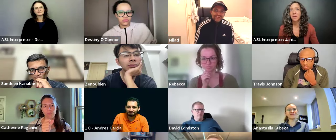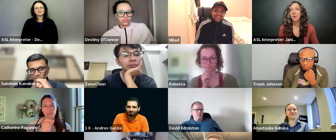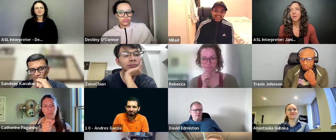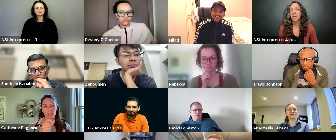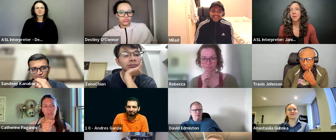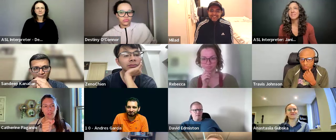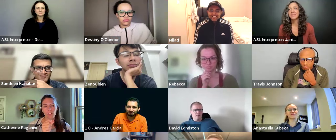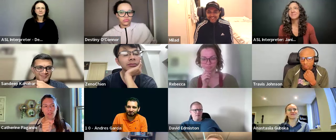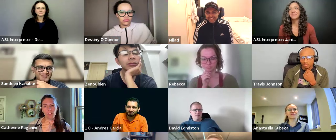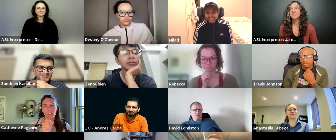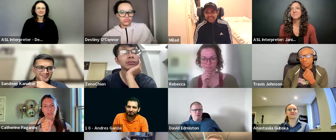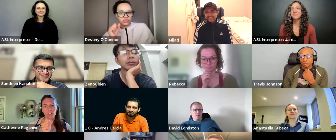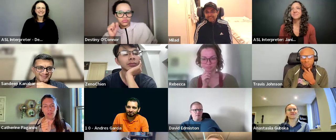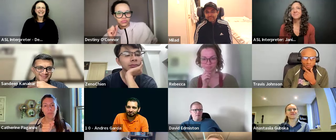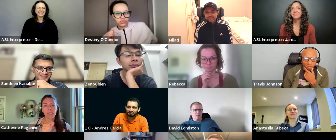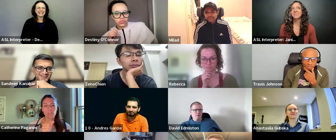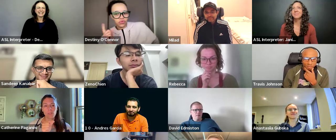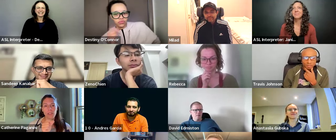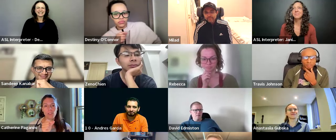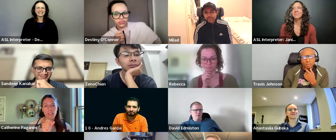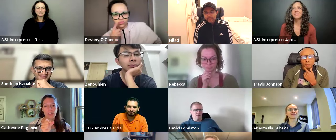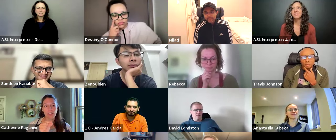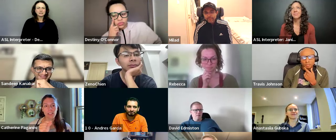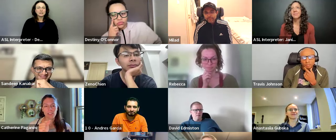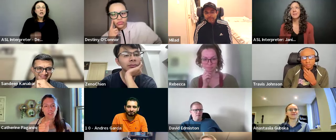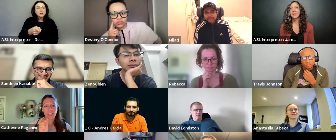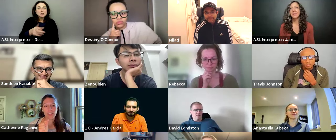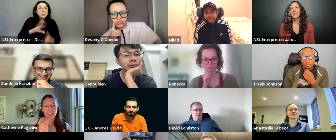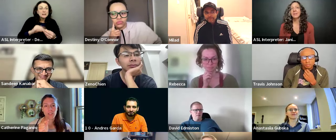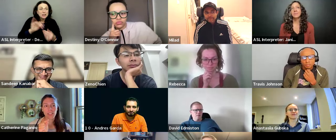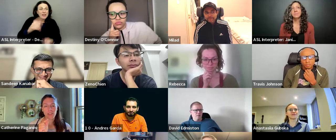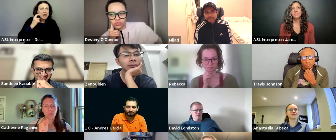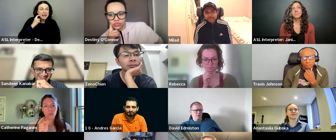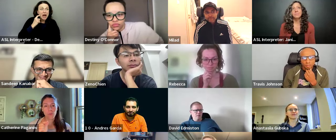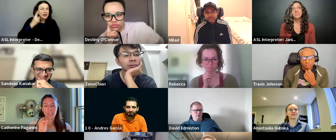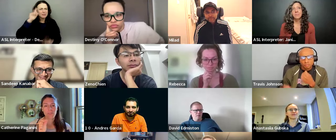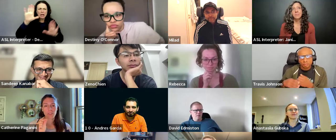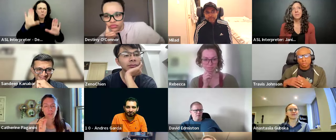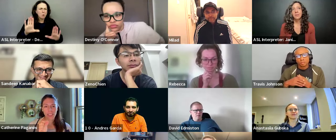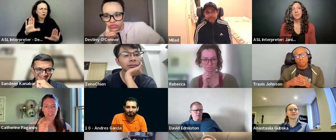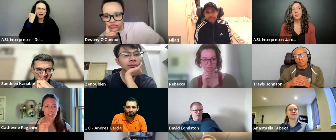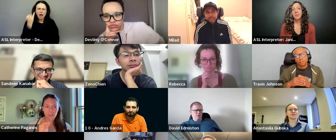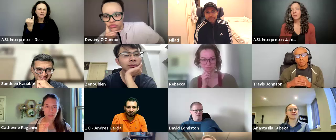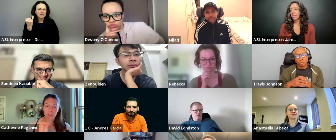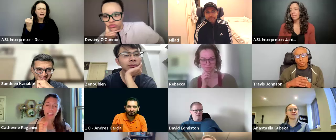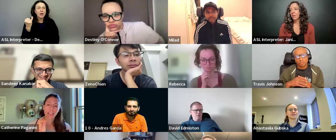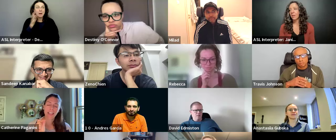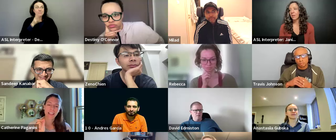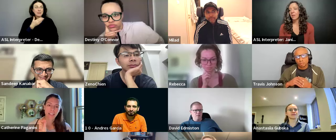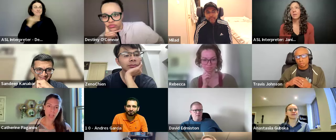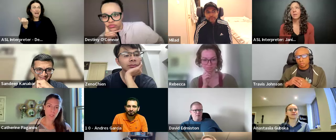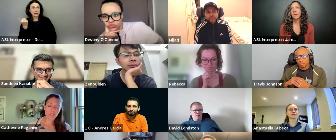that. I know you have a lot of work already happening. Milad, you mentioned that, and I think it's a great idea. And it would be even greater if we